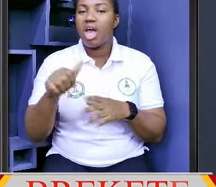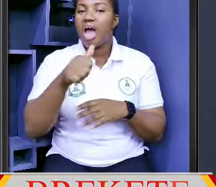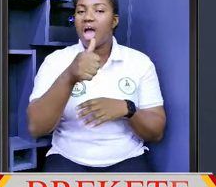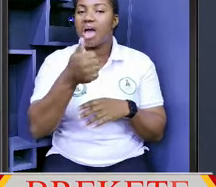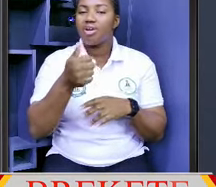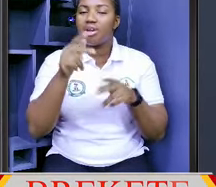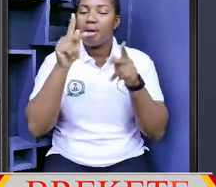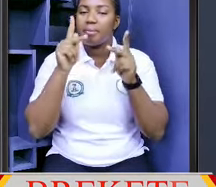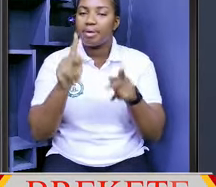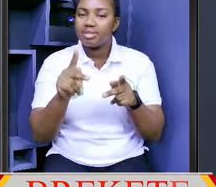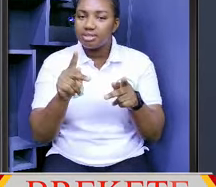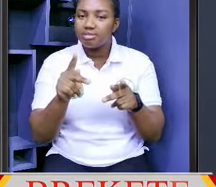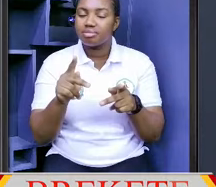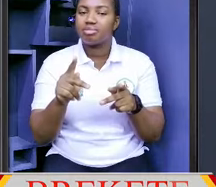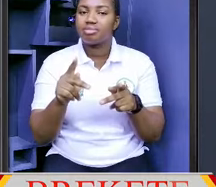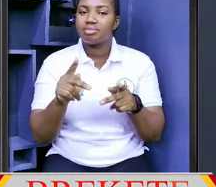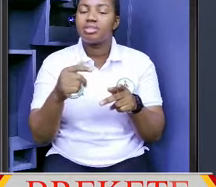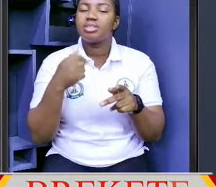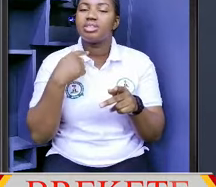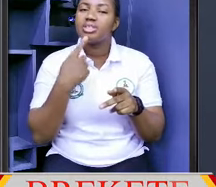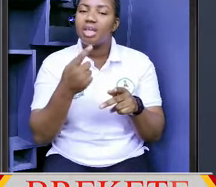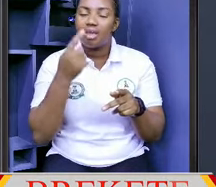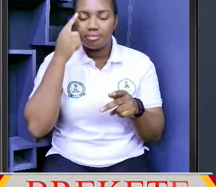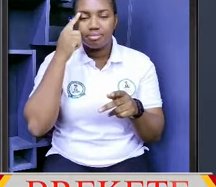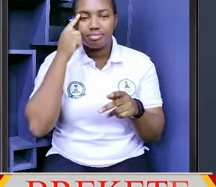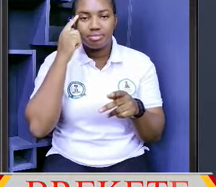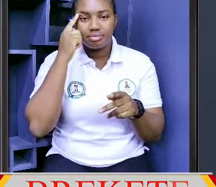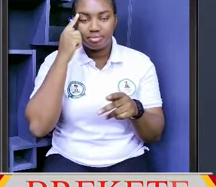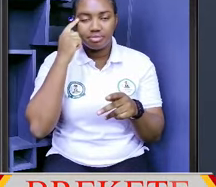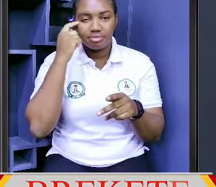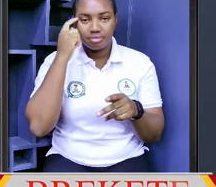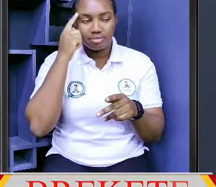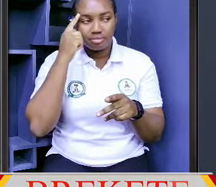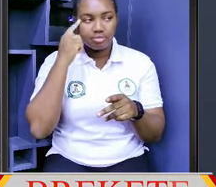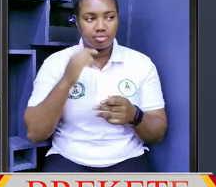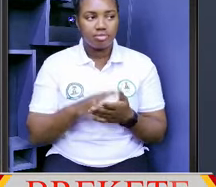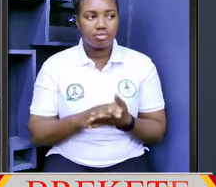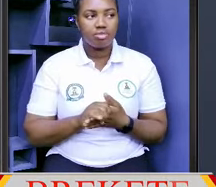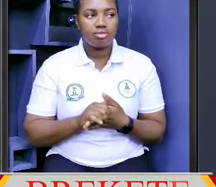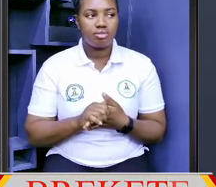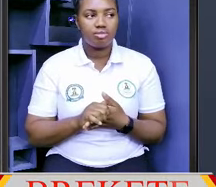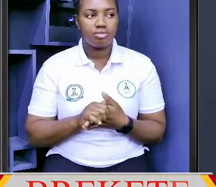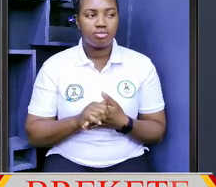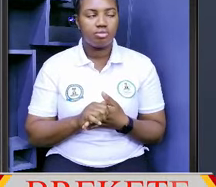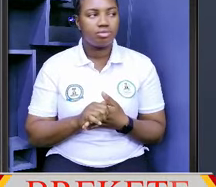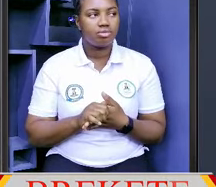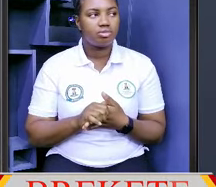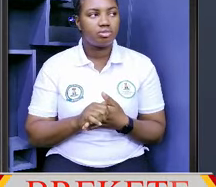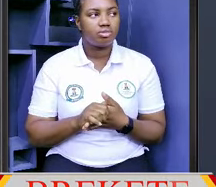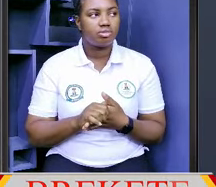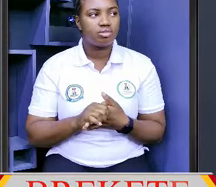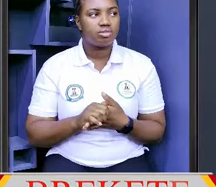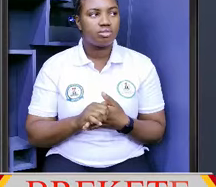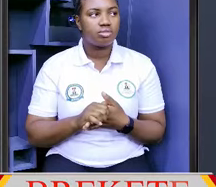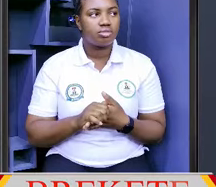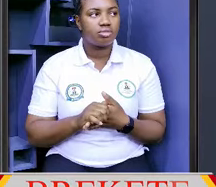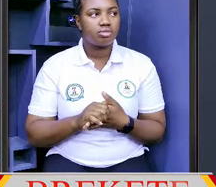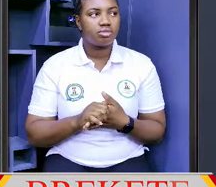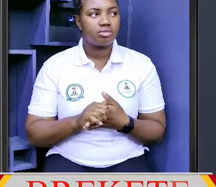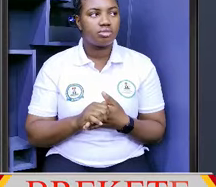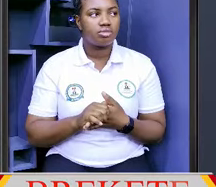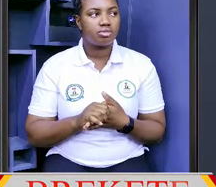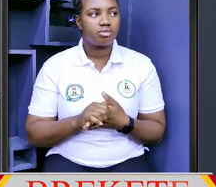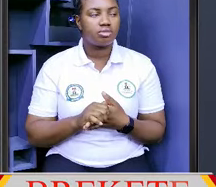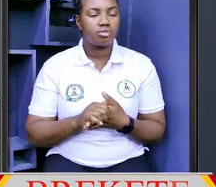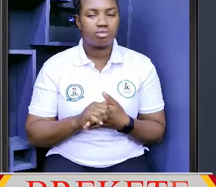Bella Naomi, one, he say, Nada, nothing, niente,